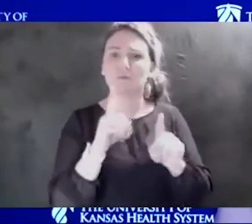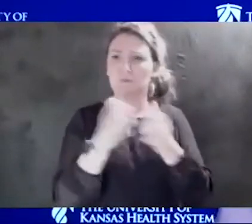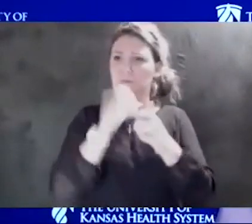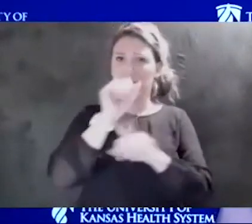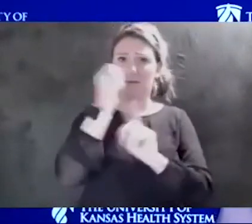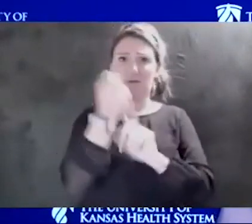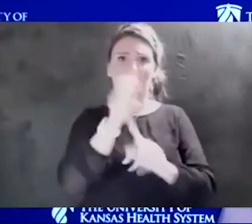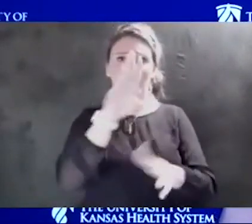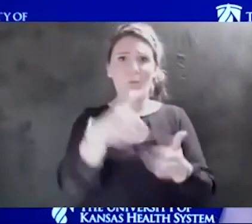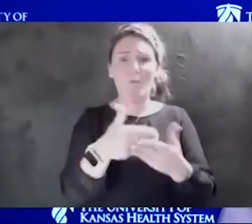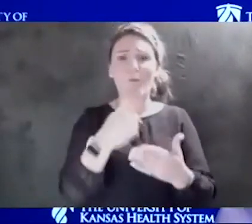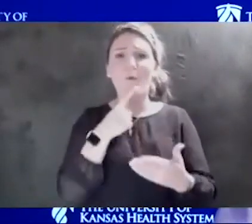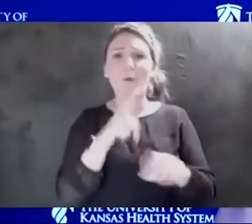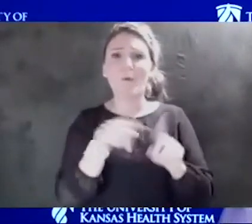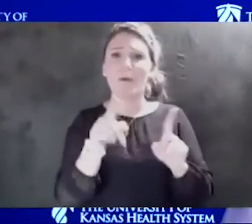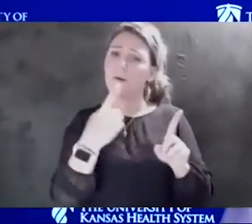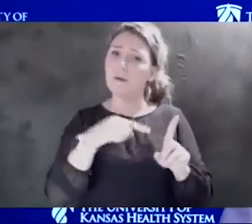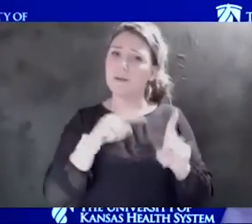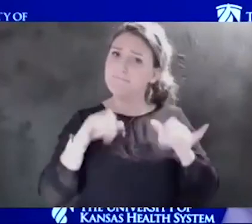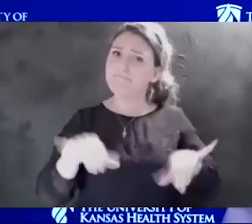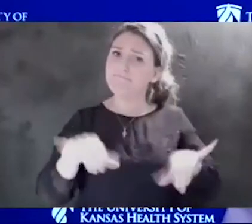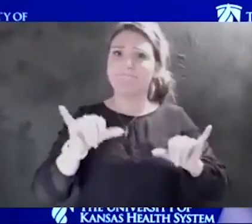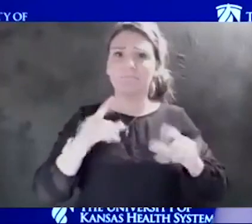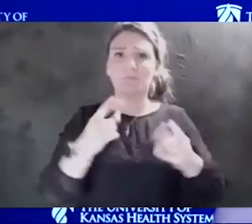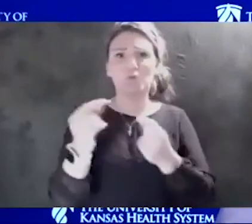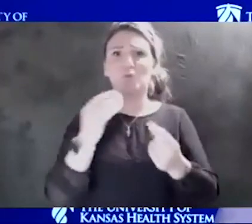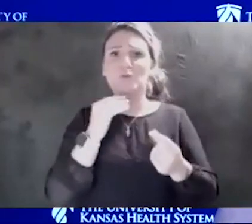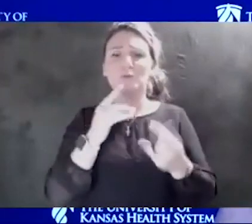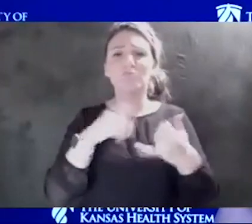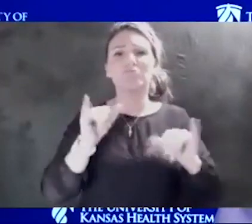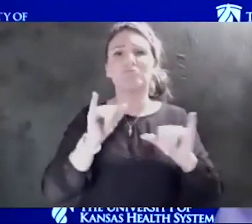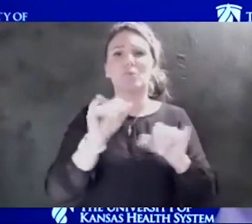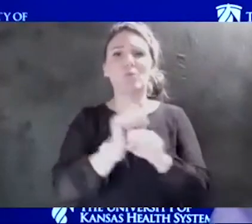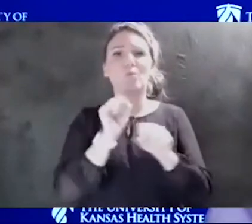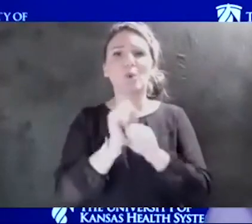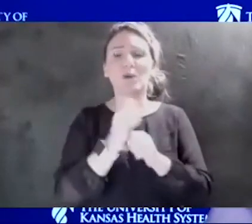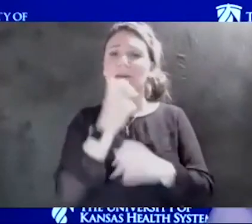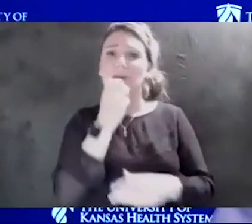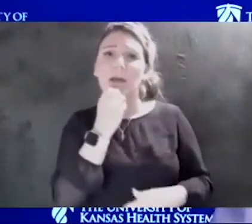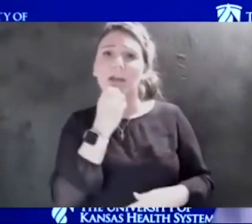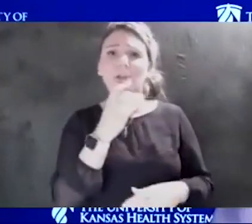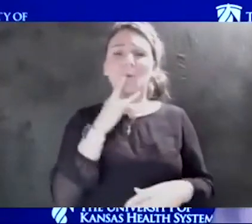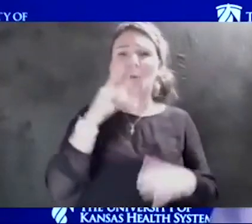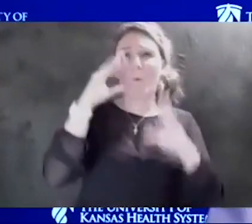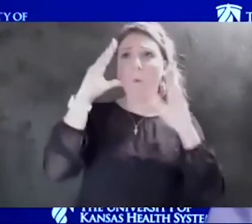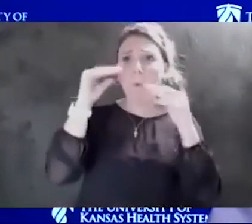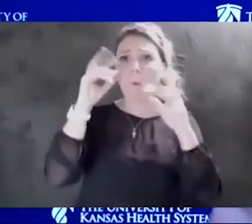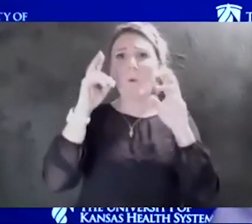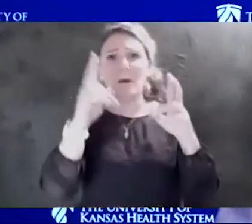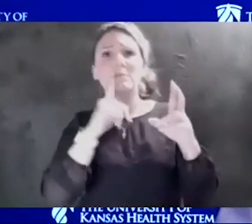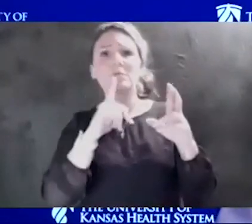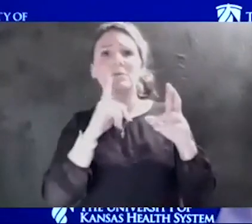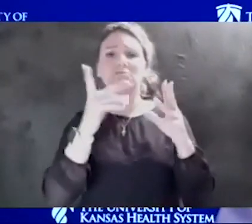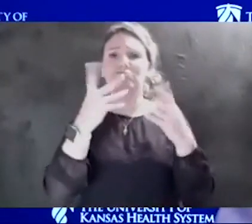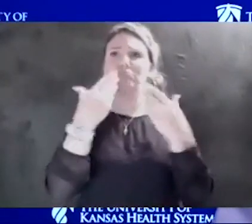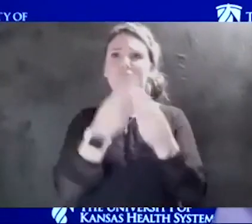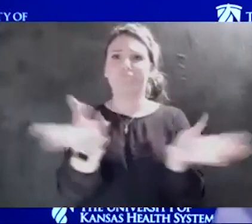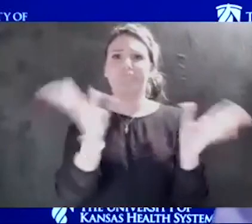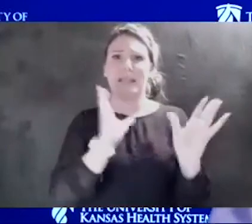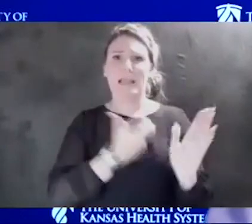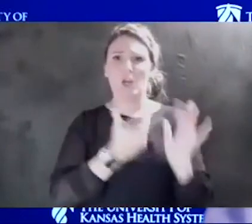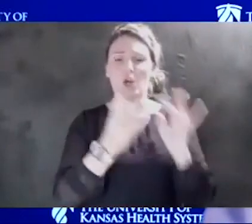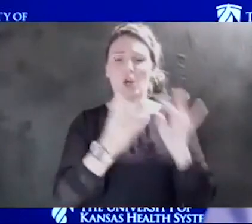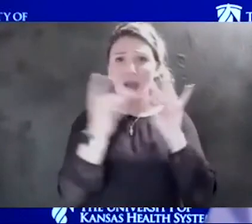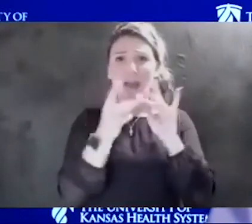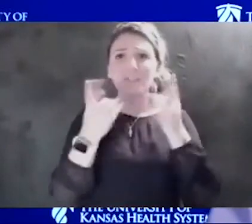continue to do it and continue to work with compassion, hoping to continue to give our message and the correct message, the correct